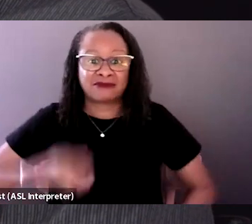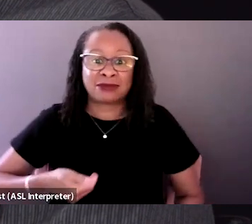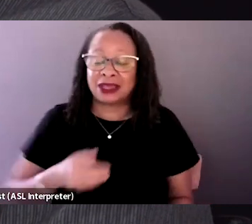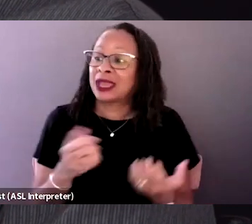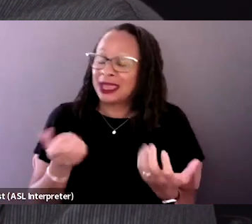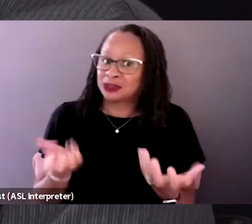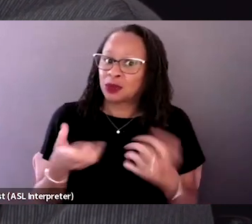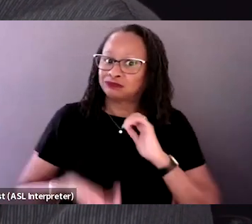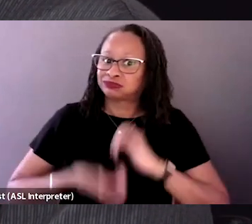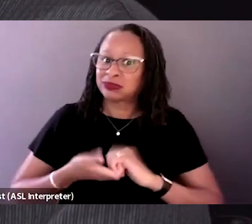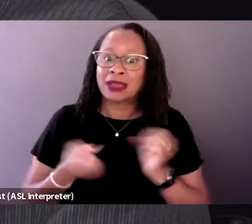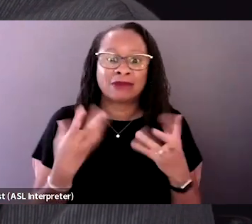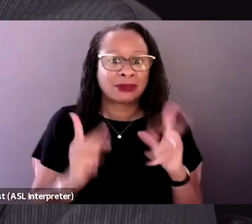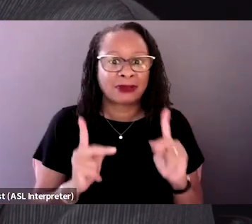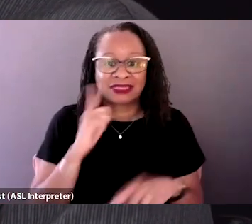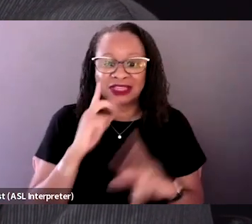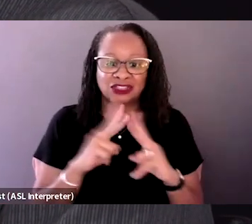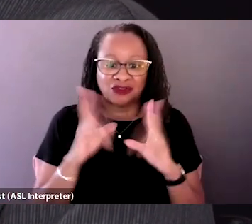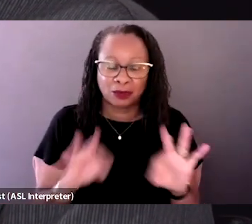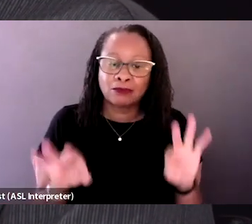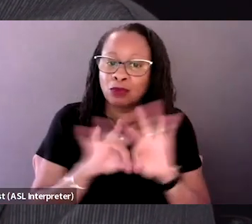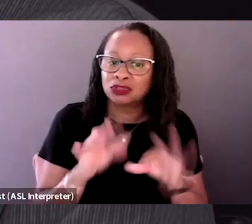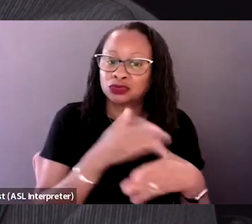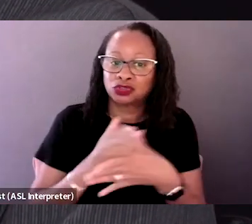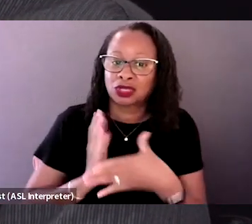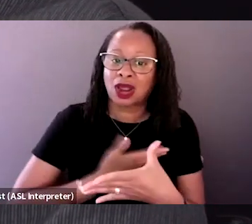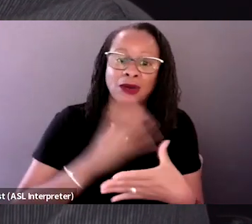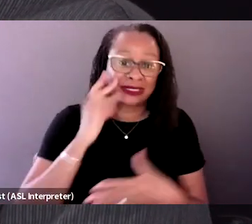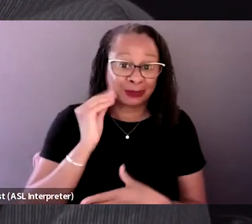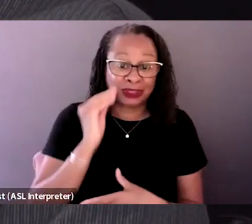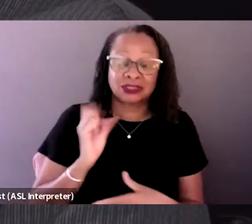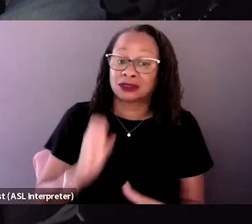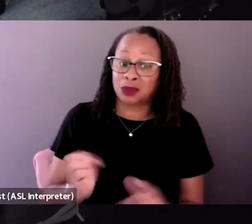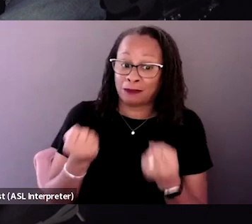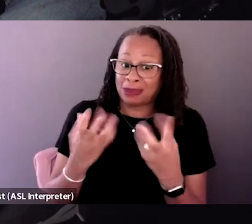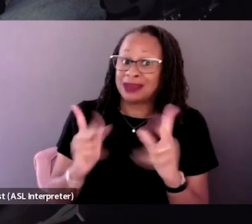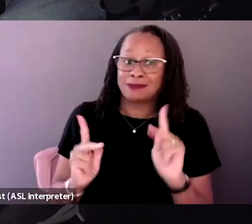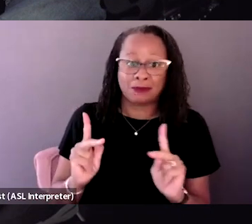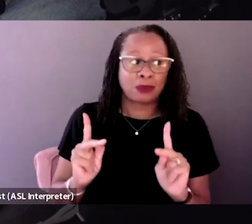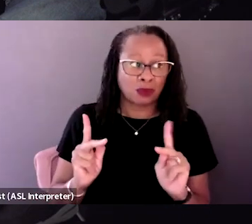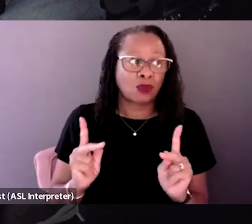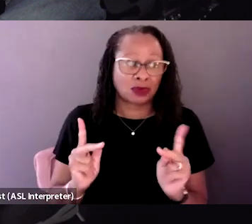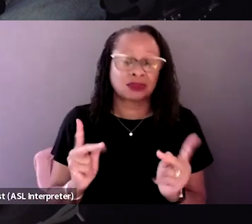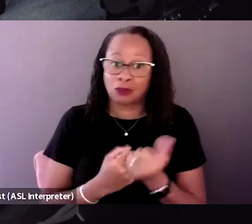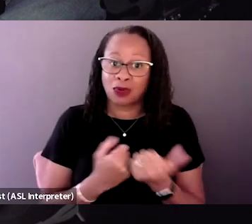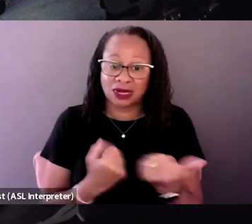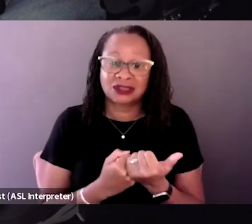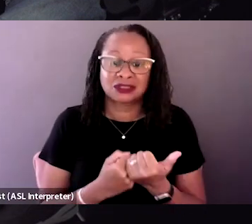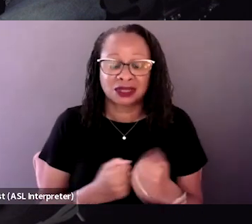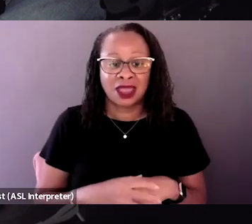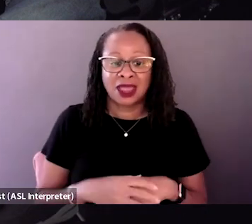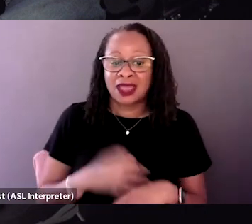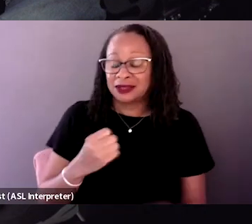these people think it's so important. Share our experience. And it's only because, as